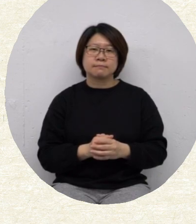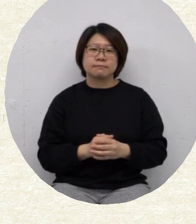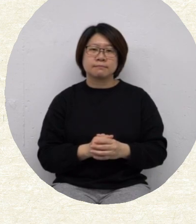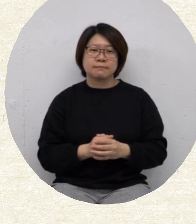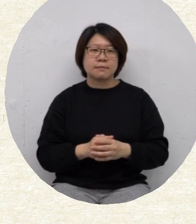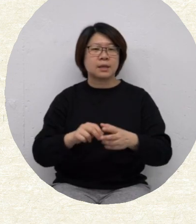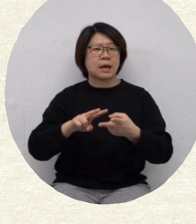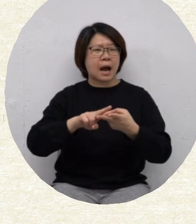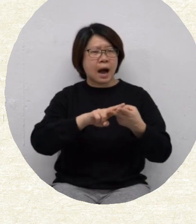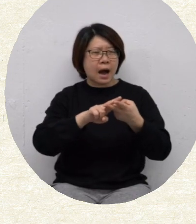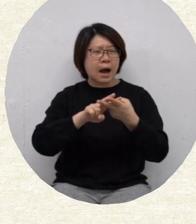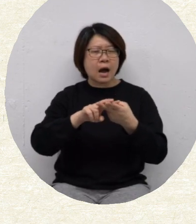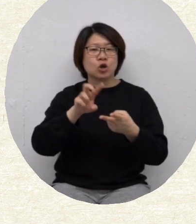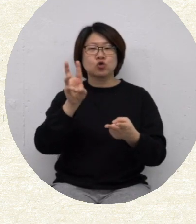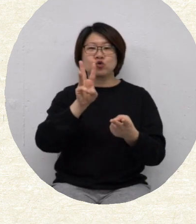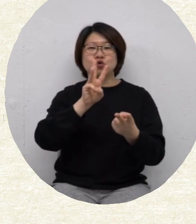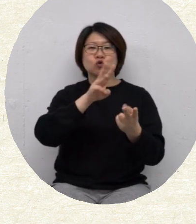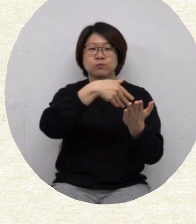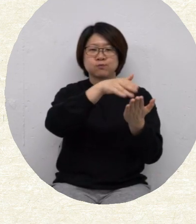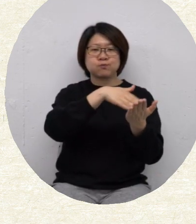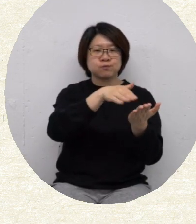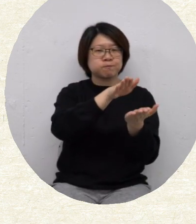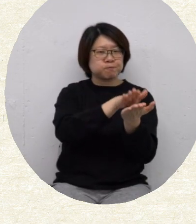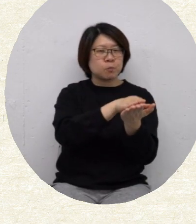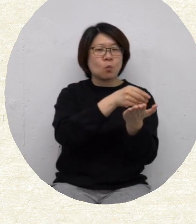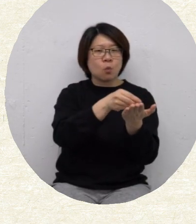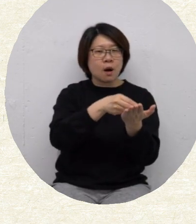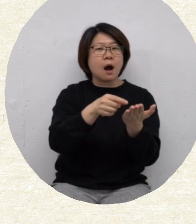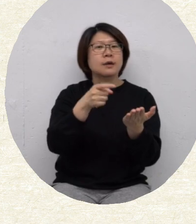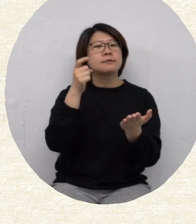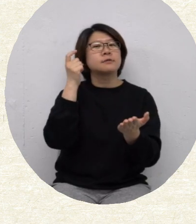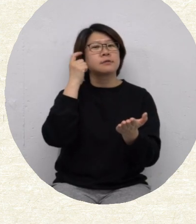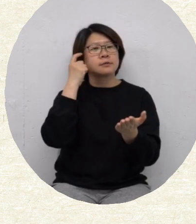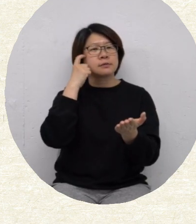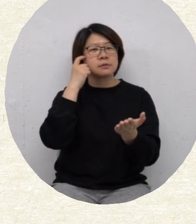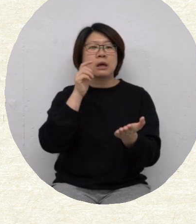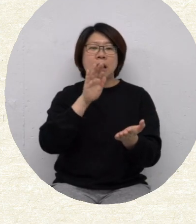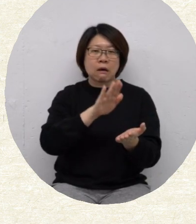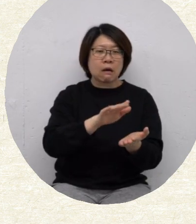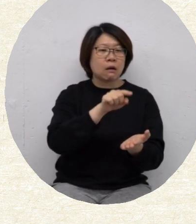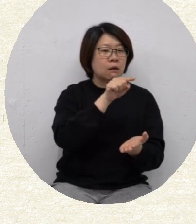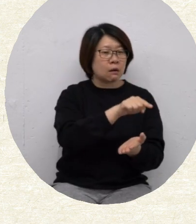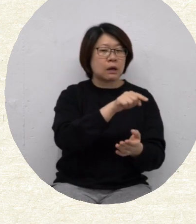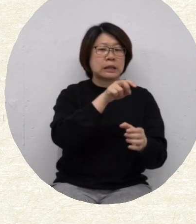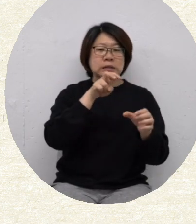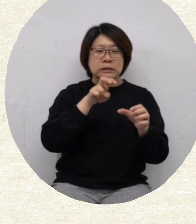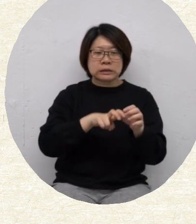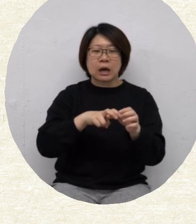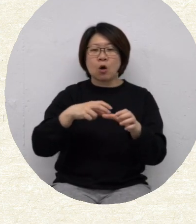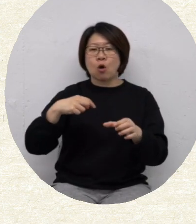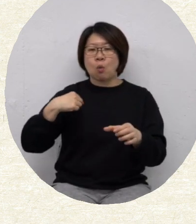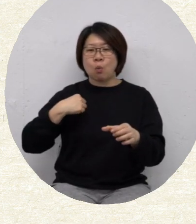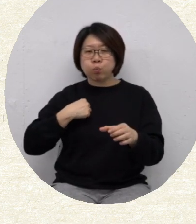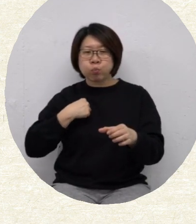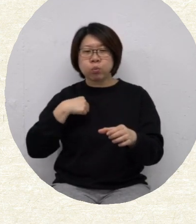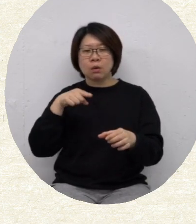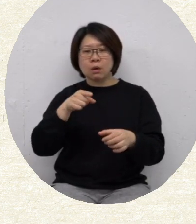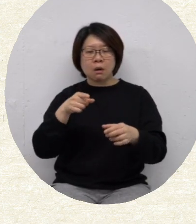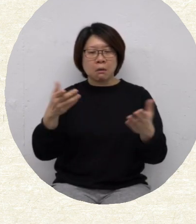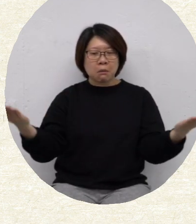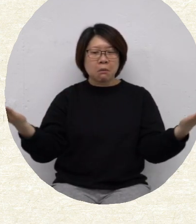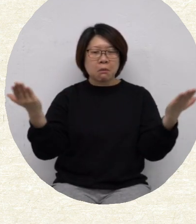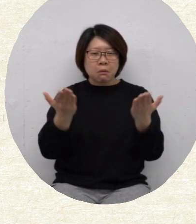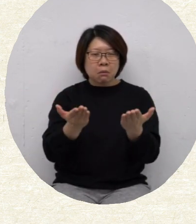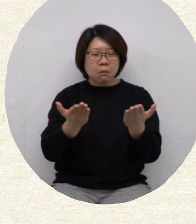When I was a graduate student at RISD, a printmaking professor of mine introduced me to the Mustard Seed Garden Manual of